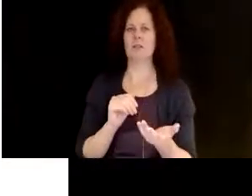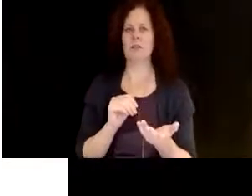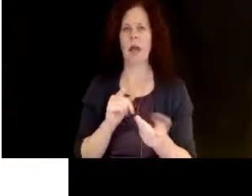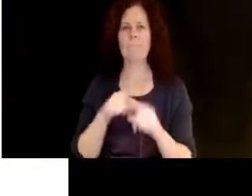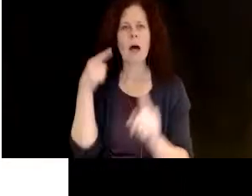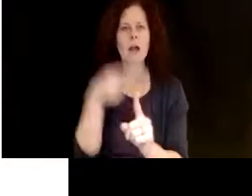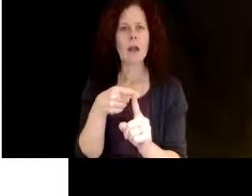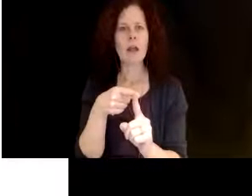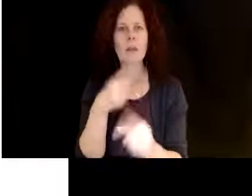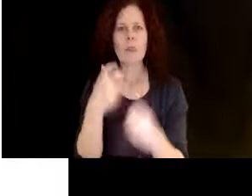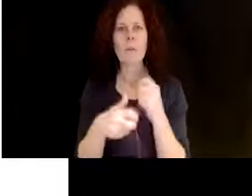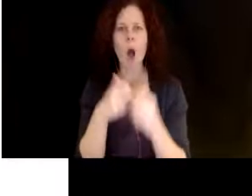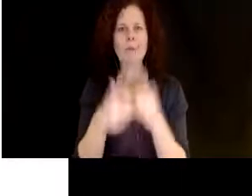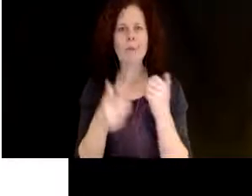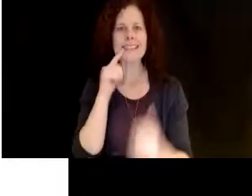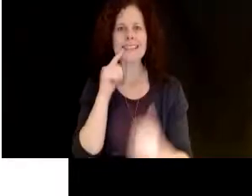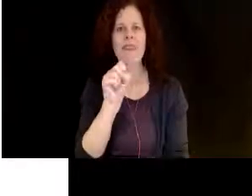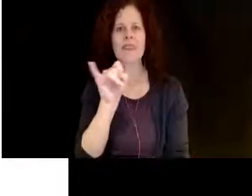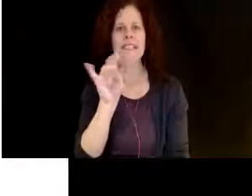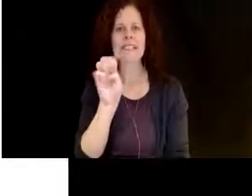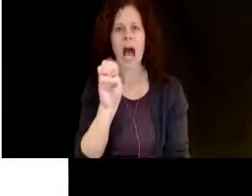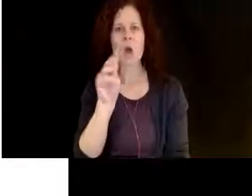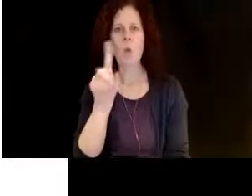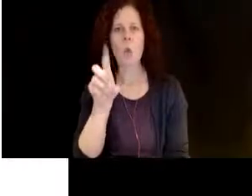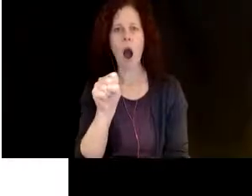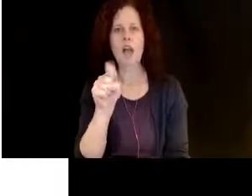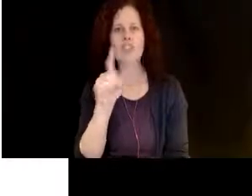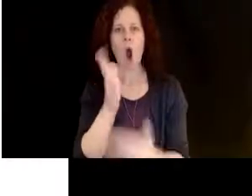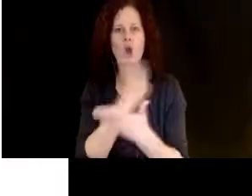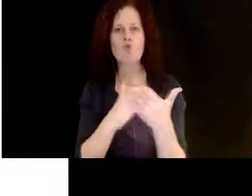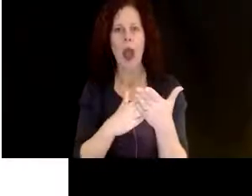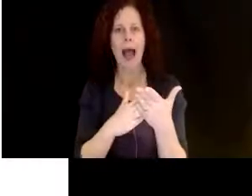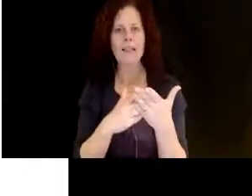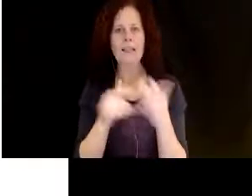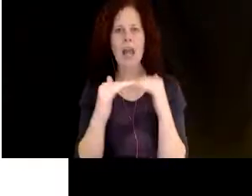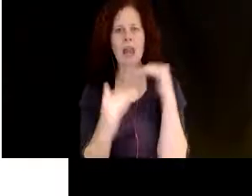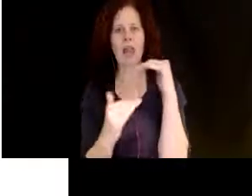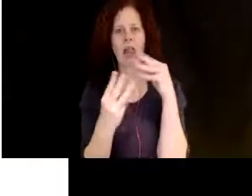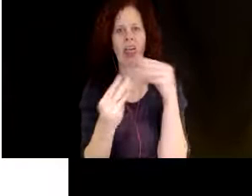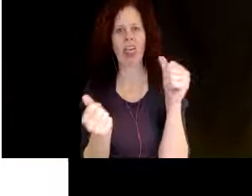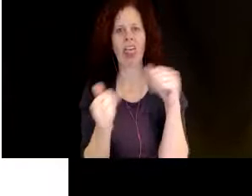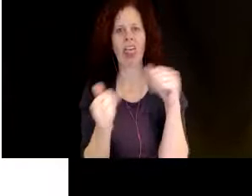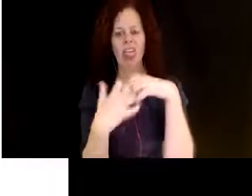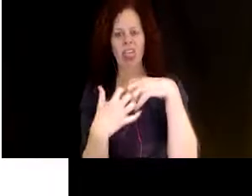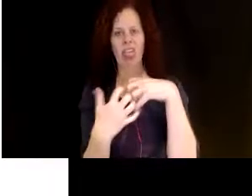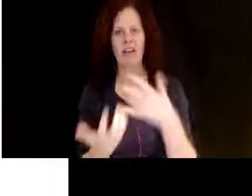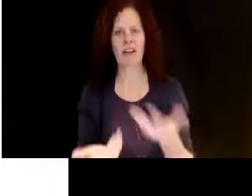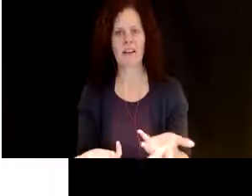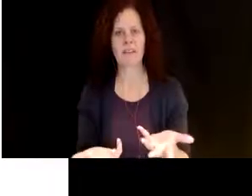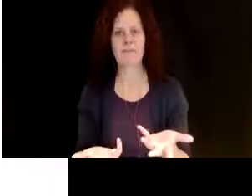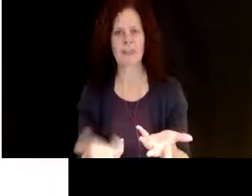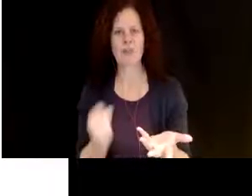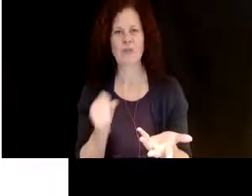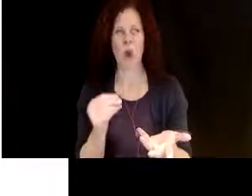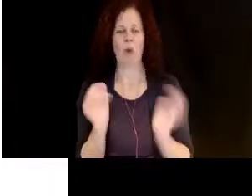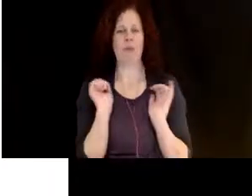they're tilting. And it's sad because we have older people here. The director encourages people not to go on those sidewalks.